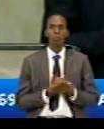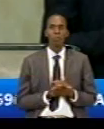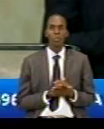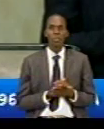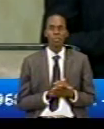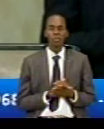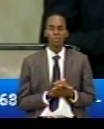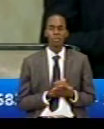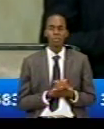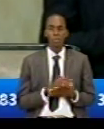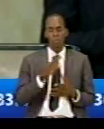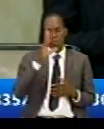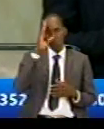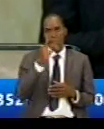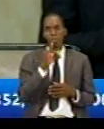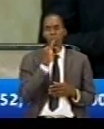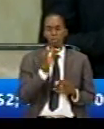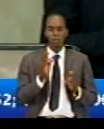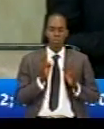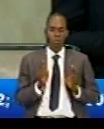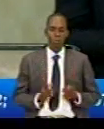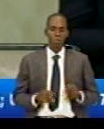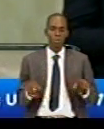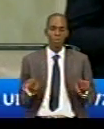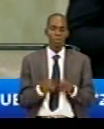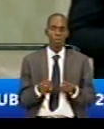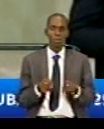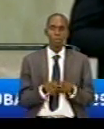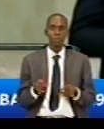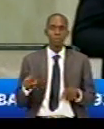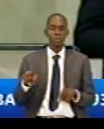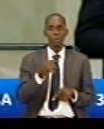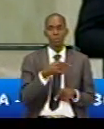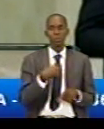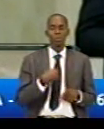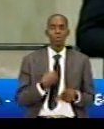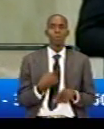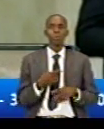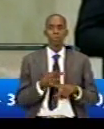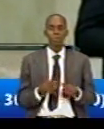us, but look at the time. He devotes his time